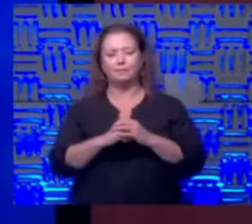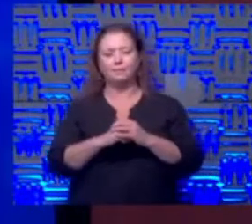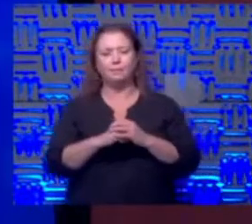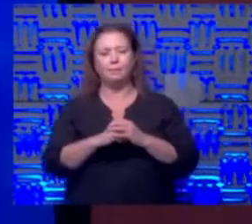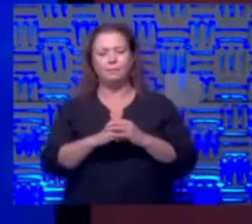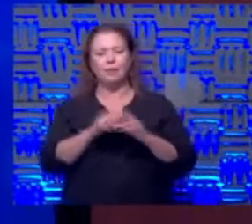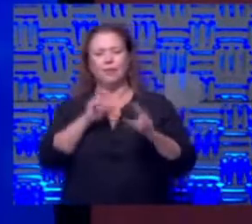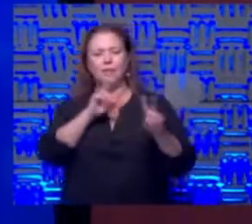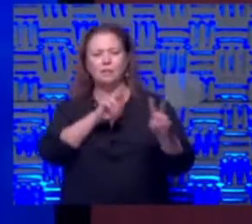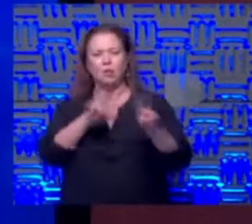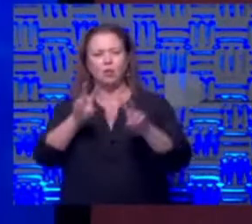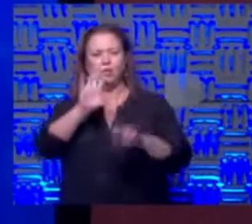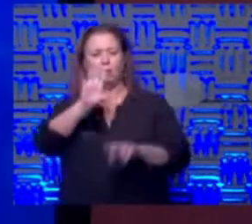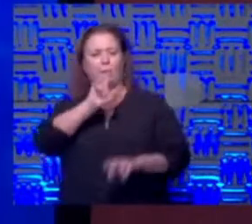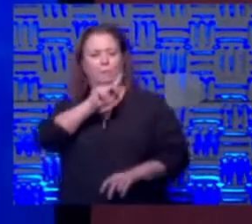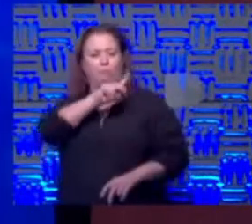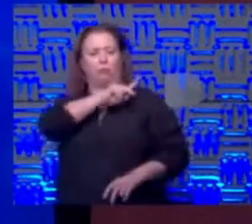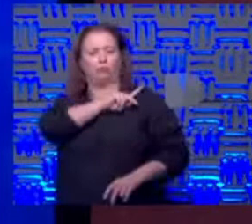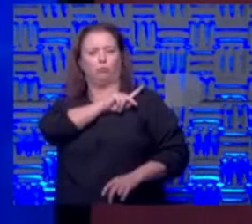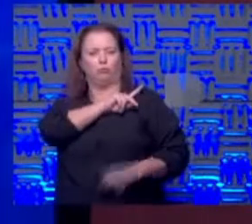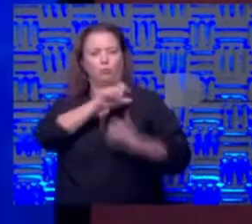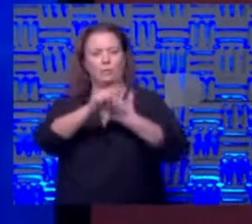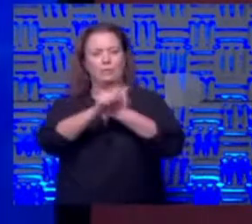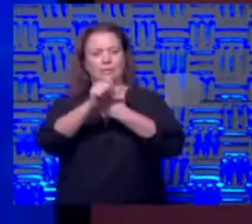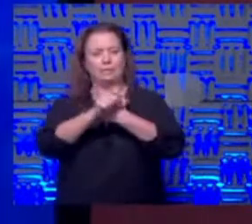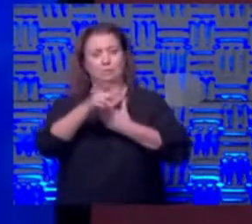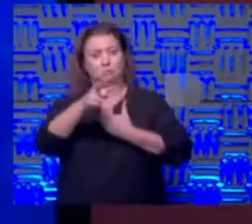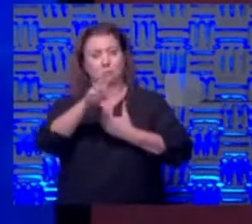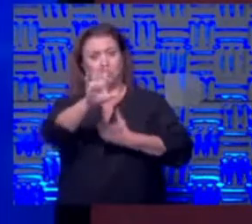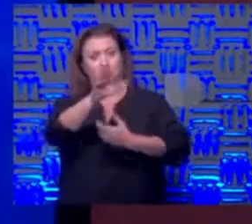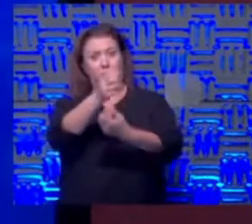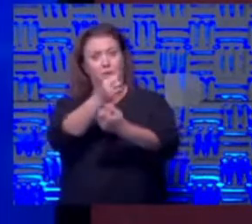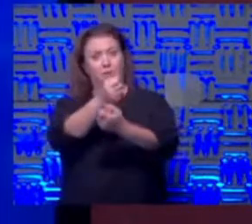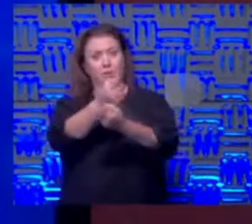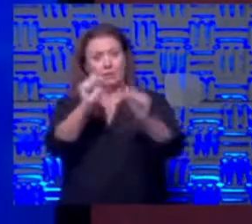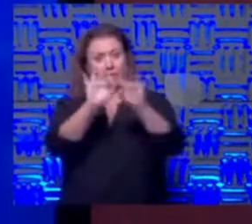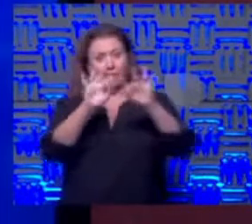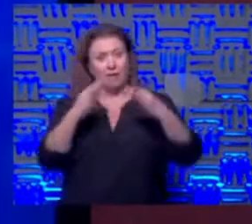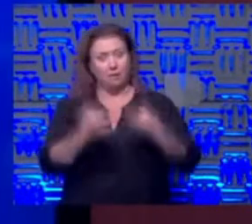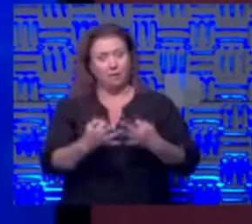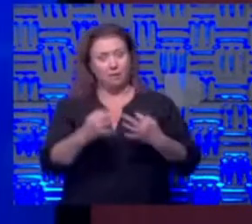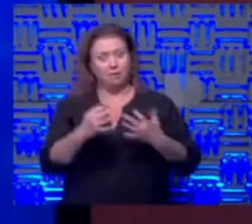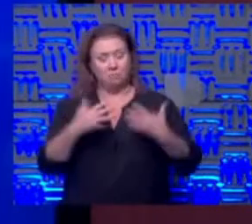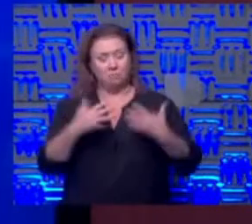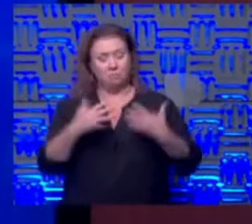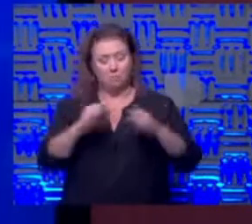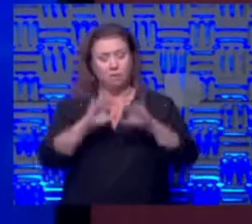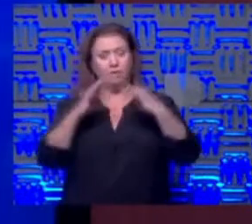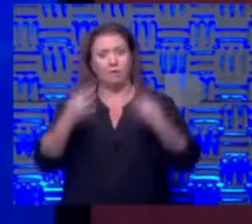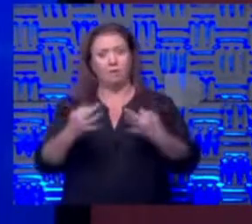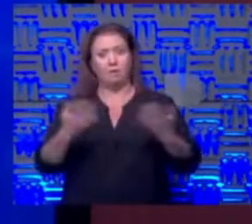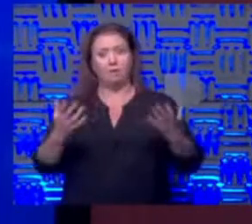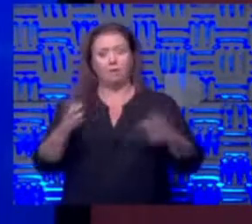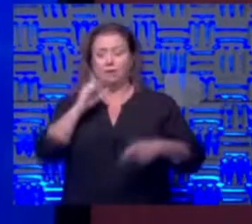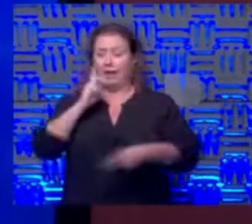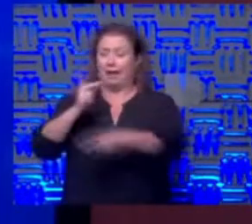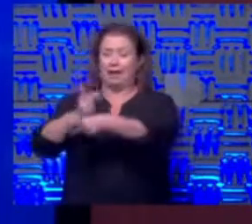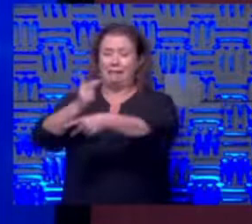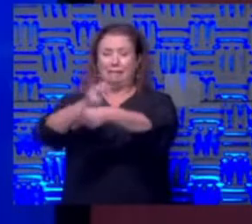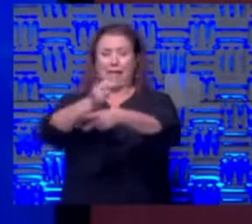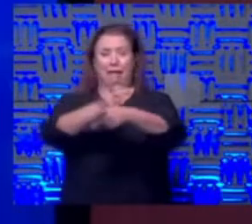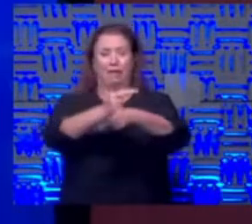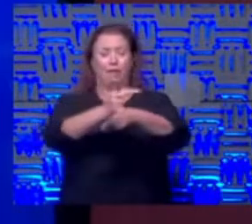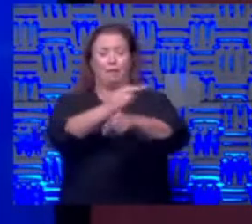let's look at your personal calculus. How safe is your family? How healthy are you? I take care of a lot of patients with